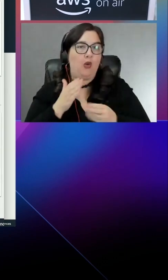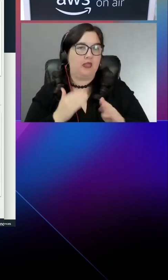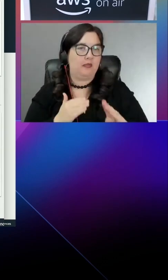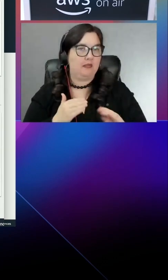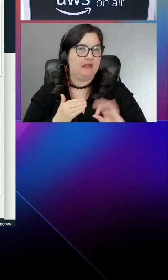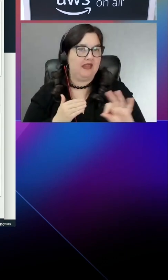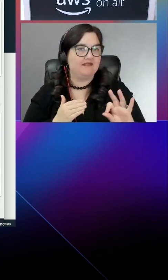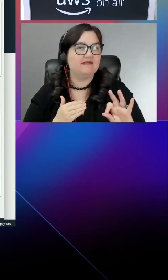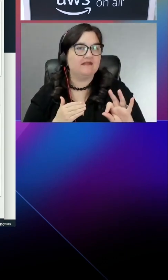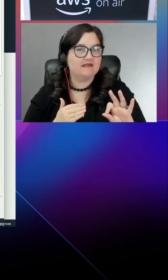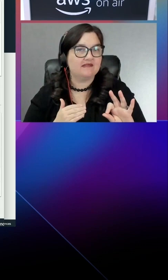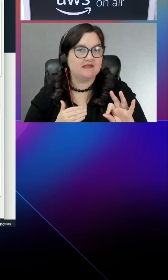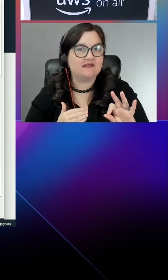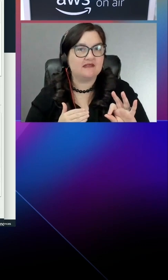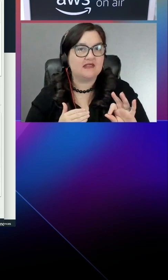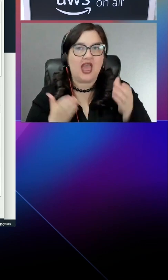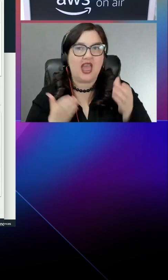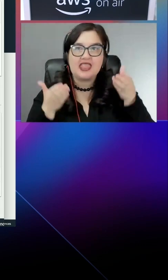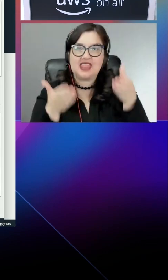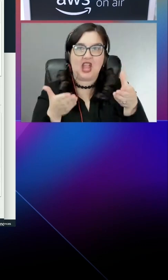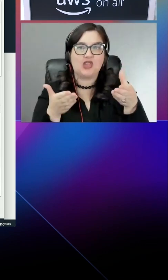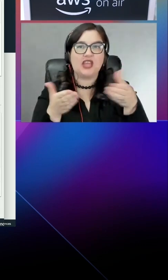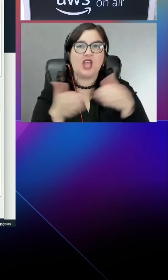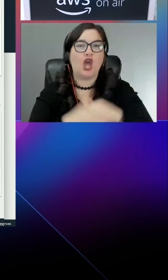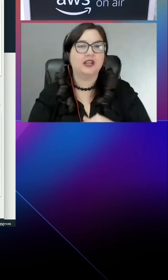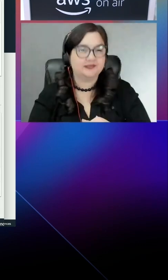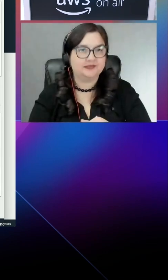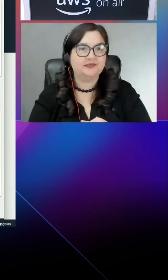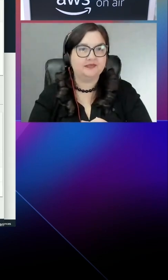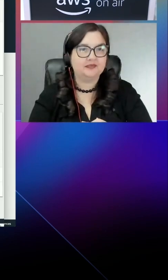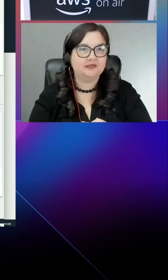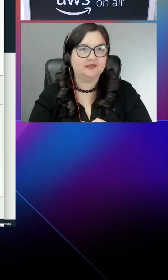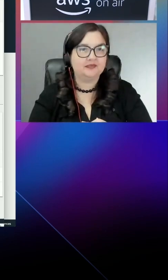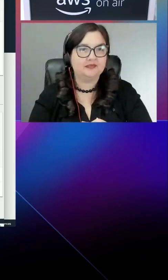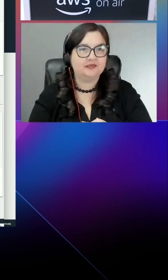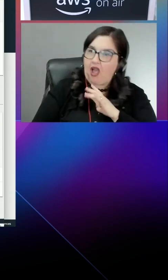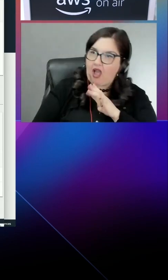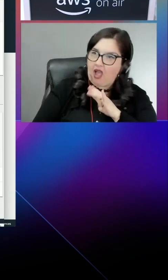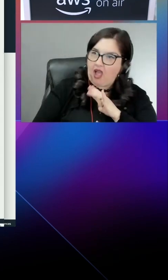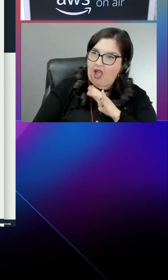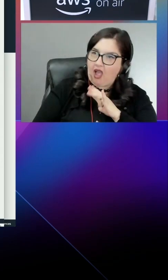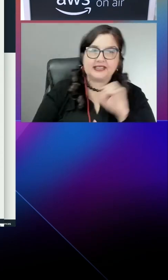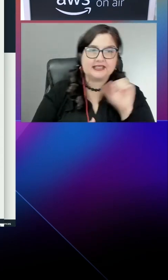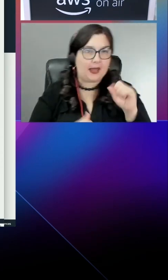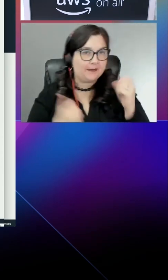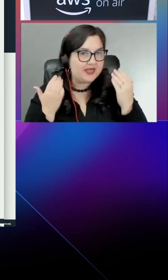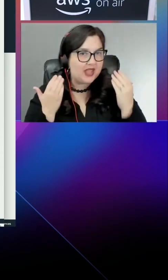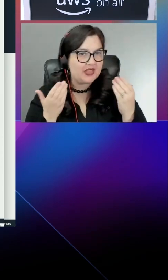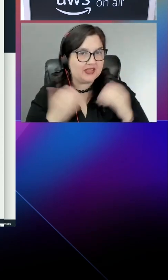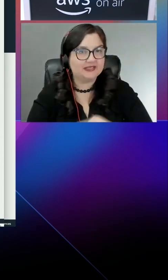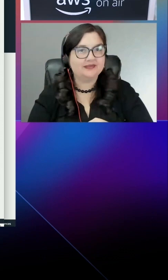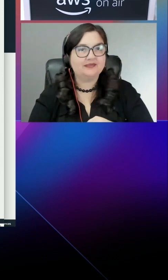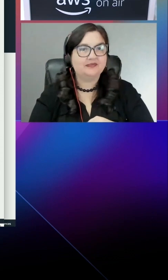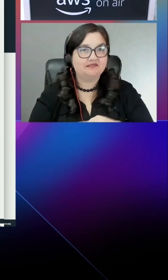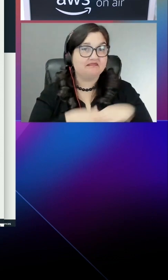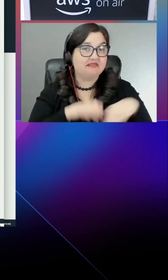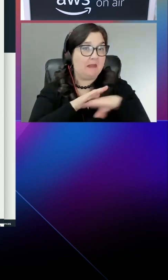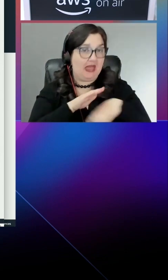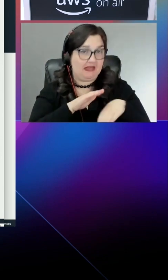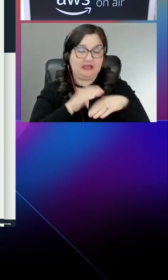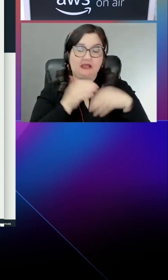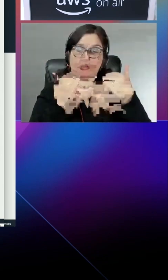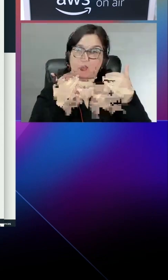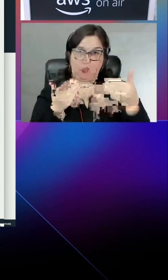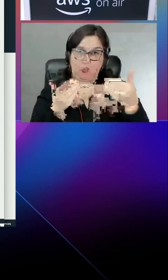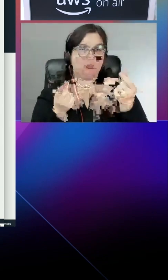And there they are. Oh, wow. And then basically we go into one of them, and